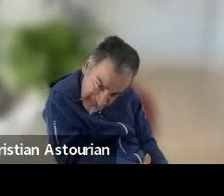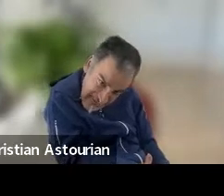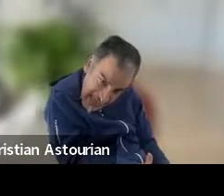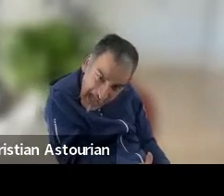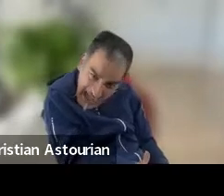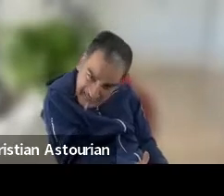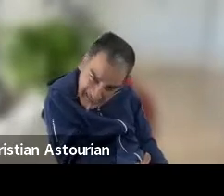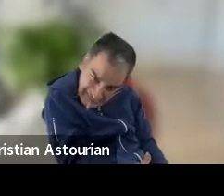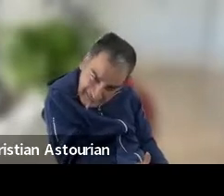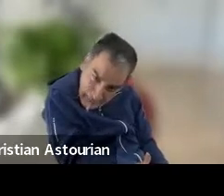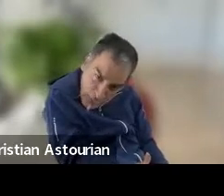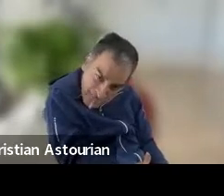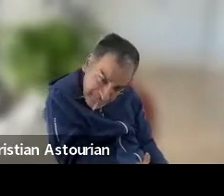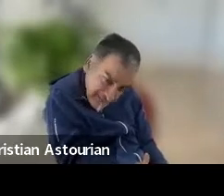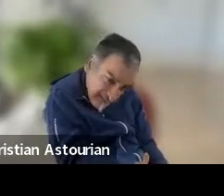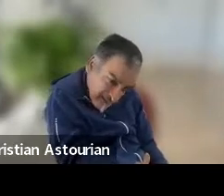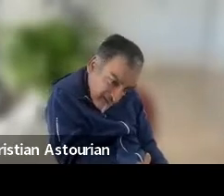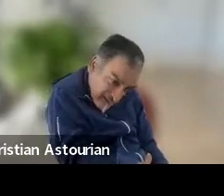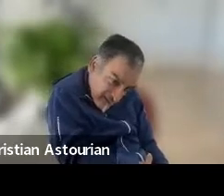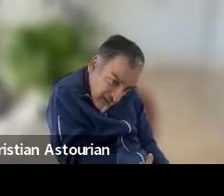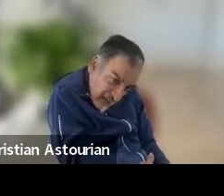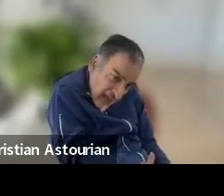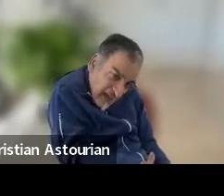vaccination against COVID